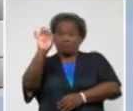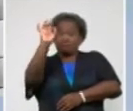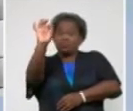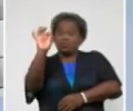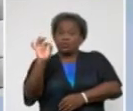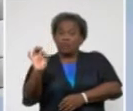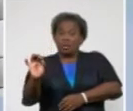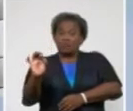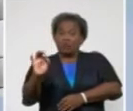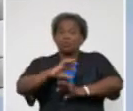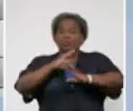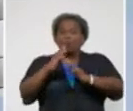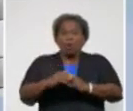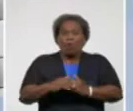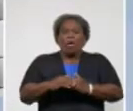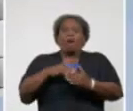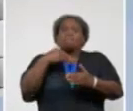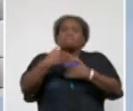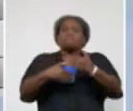4,684, or